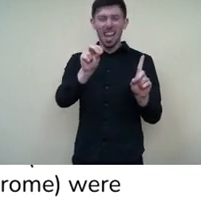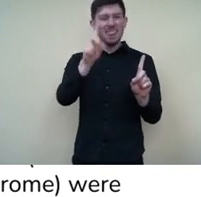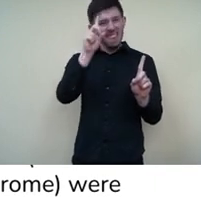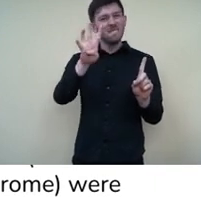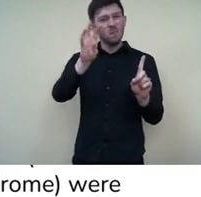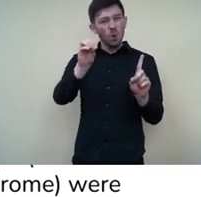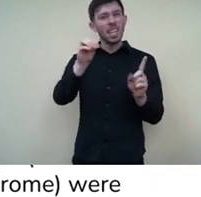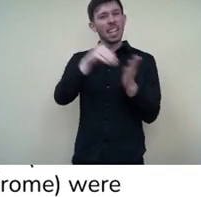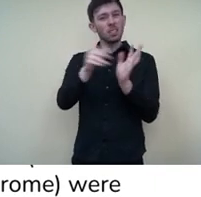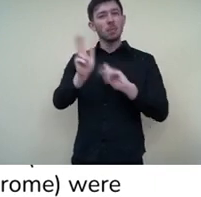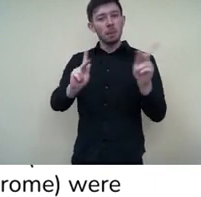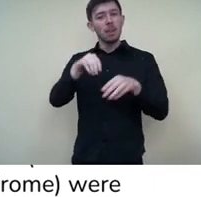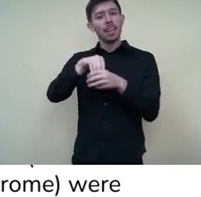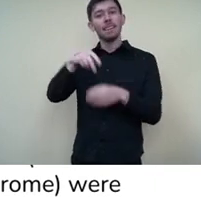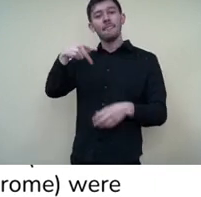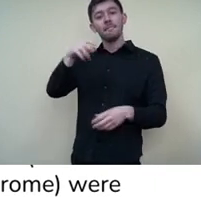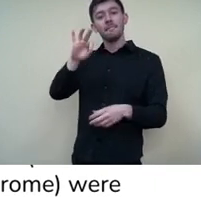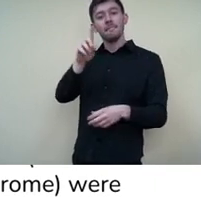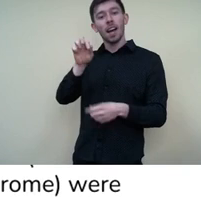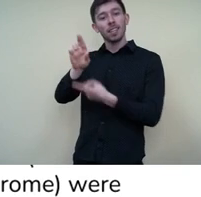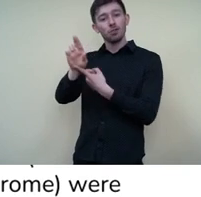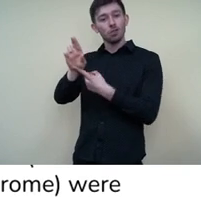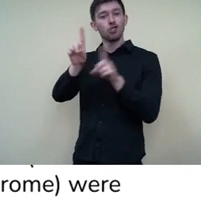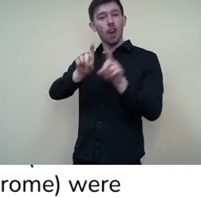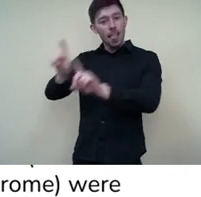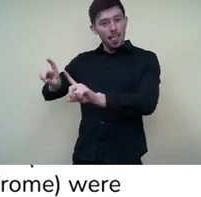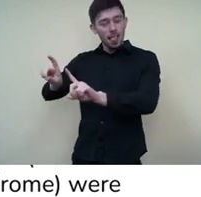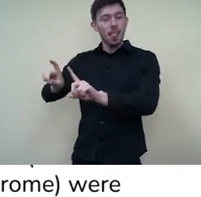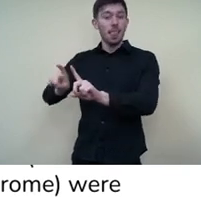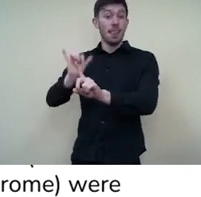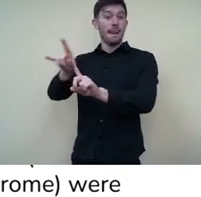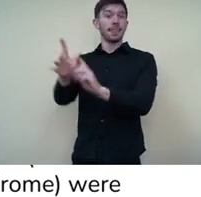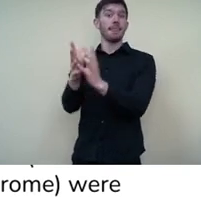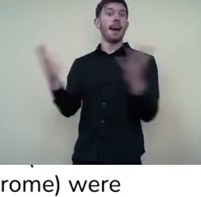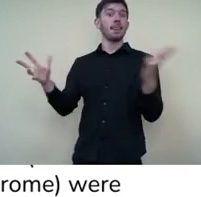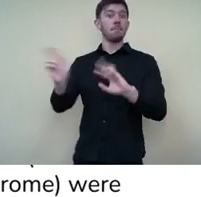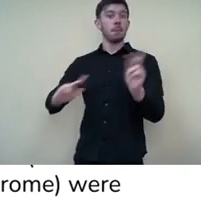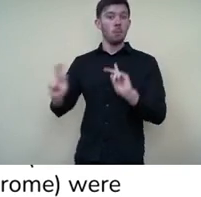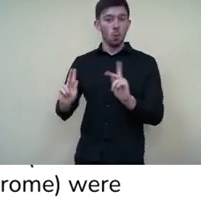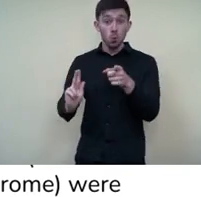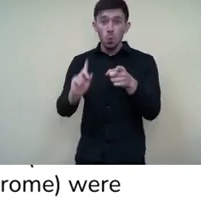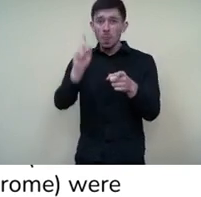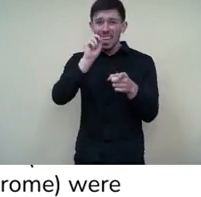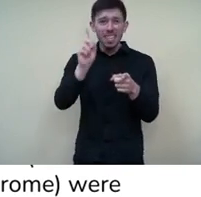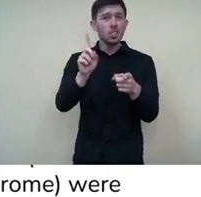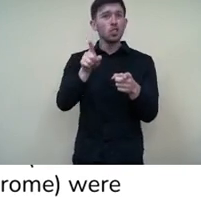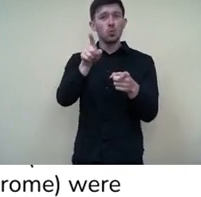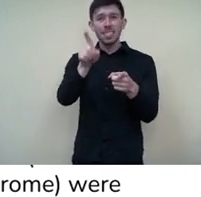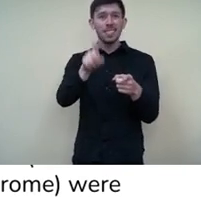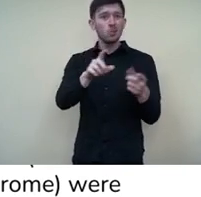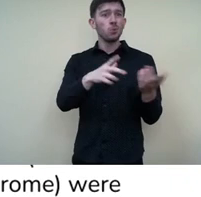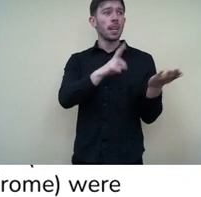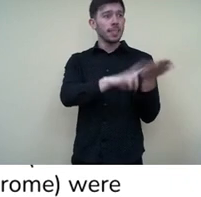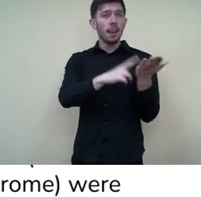were in the Pfizer clinical trial. That's a lot of people. And if you think about how much time you would have to spend to sign all